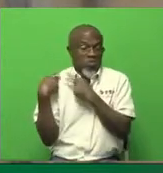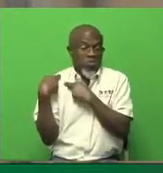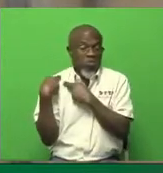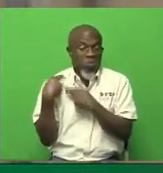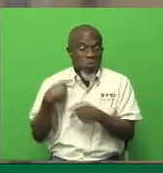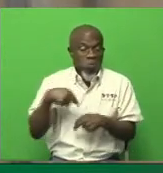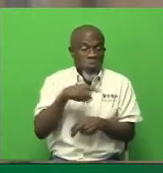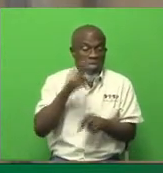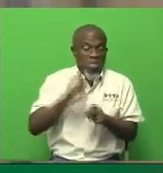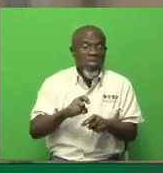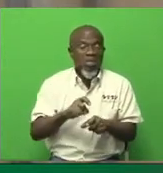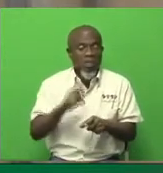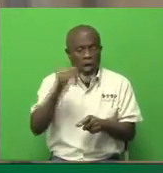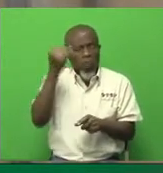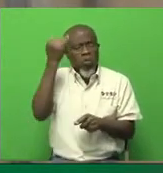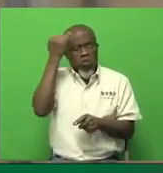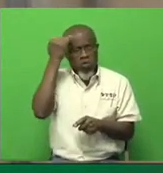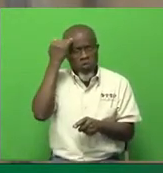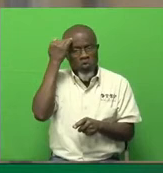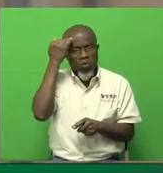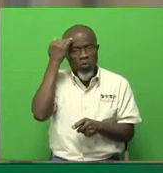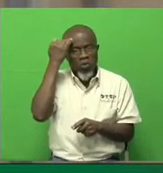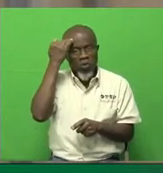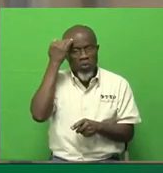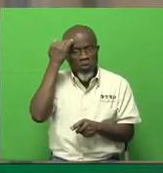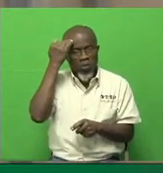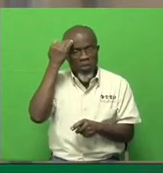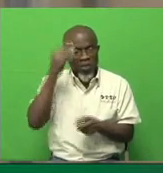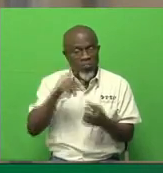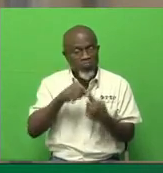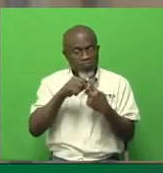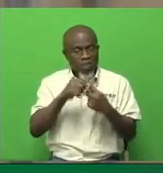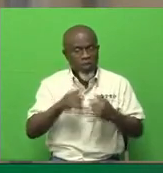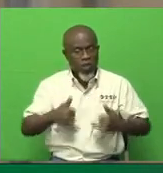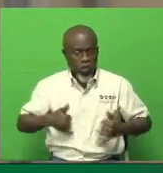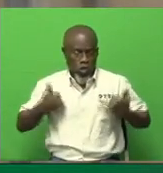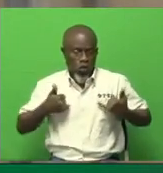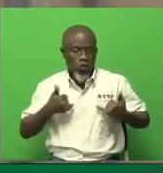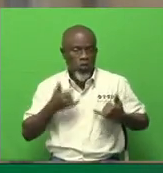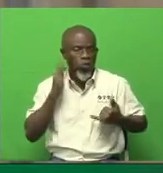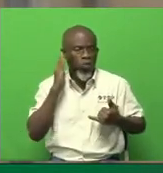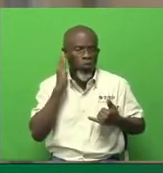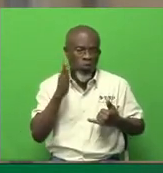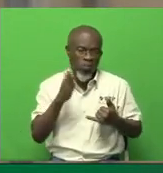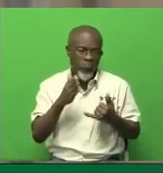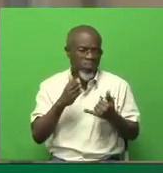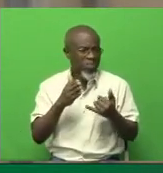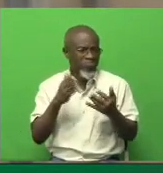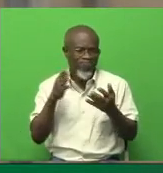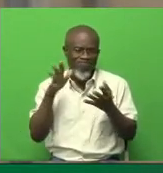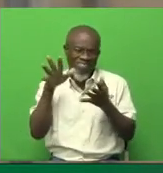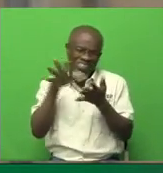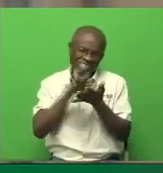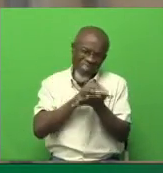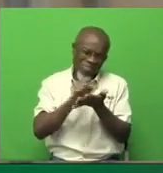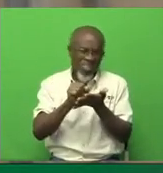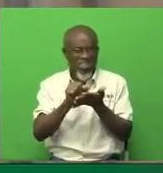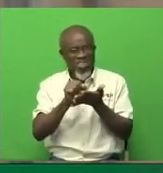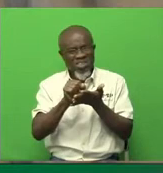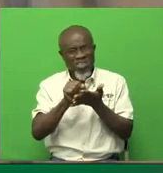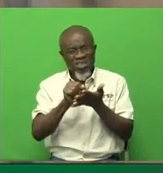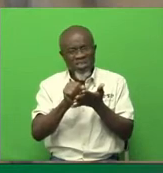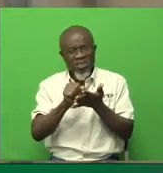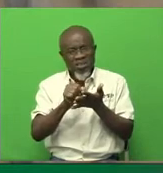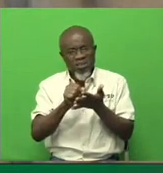we said that our children especially is the younger ones who would be compromised by the lack of physical engagement we knew